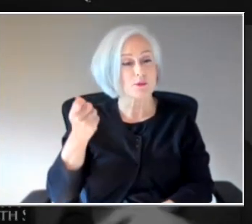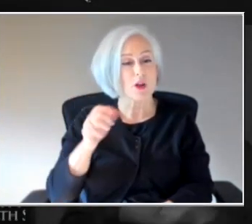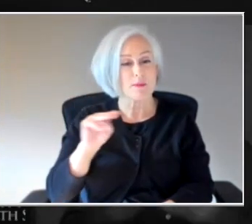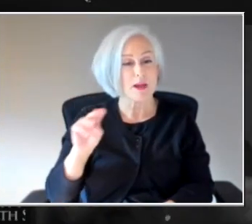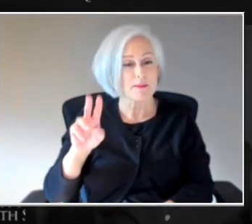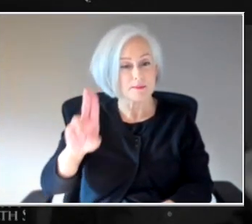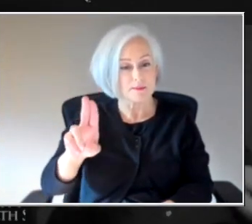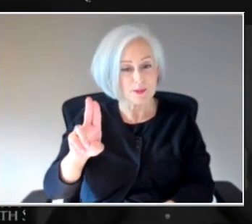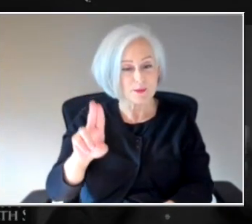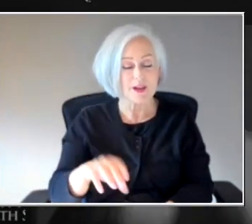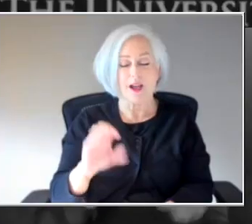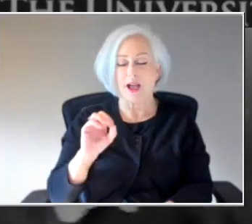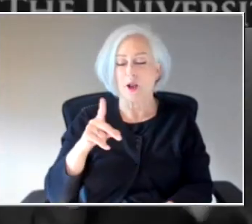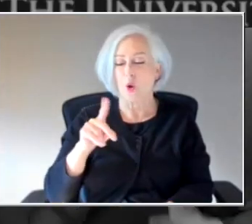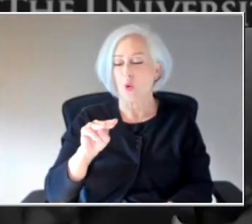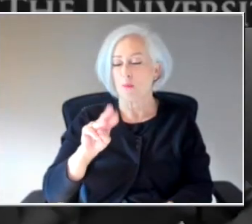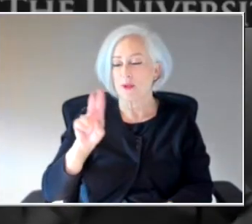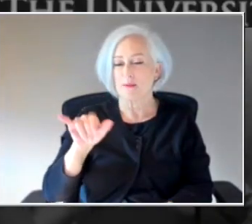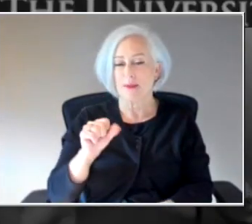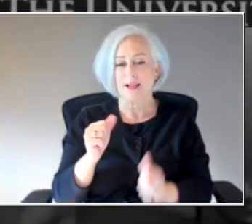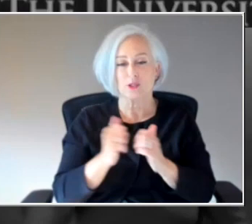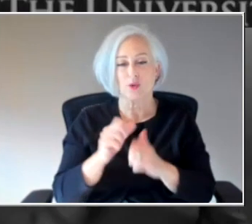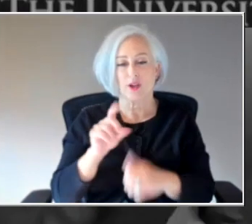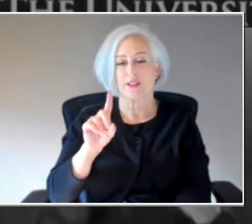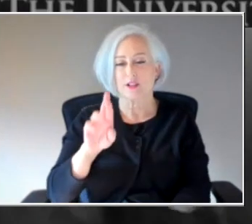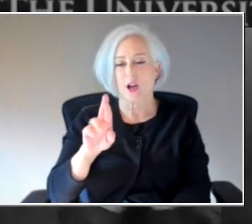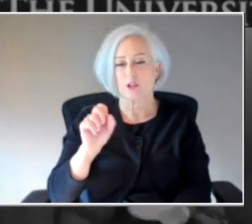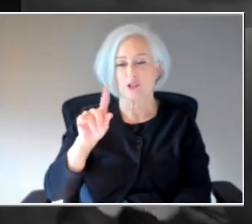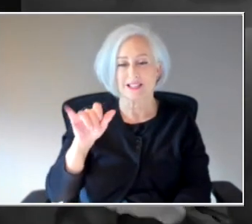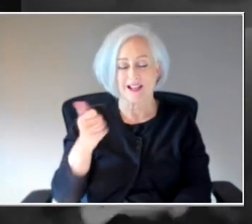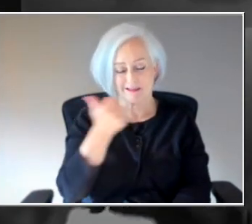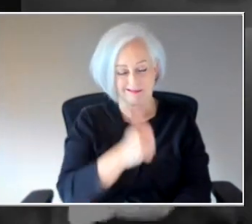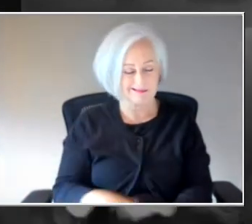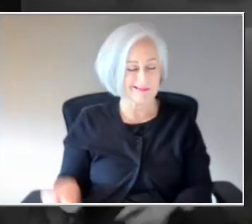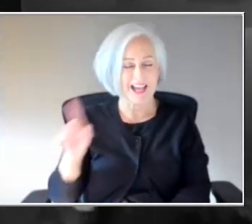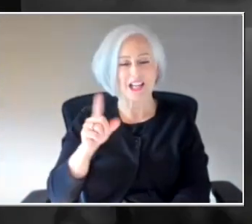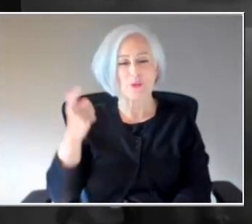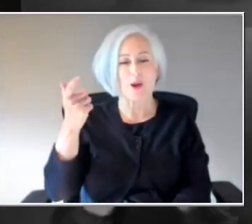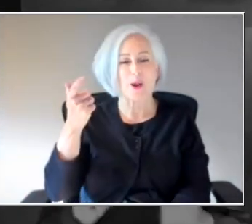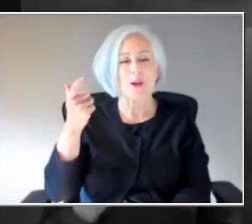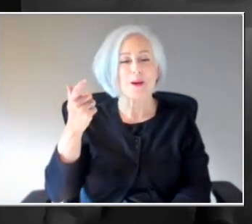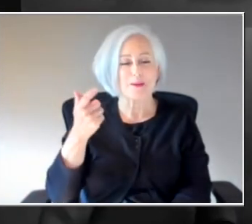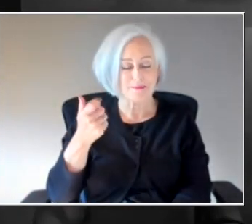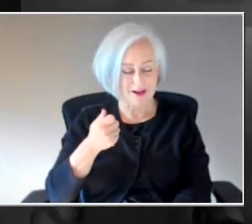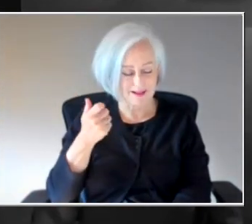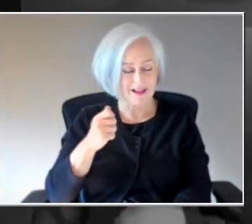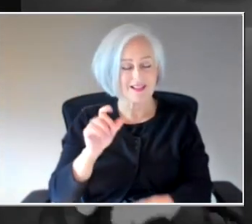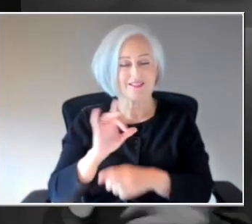Mics with Dr. Stites podcast. Now, everywhere podcasts are available.